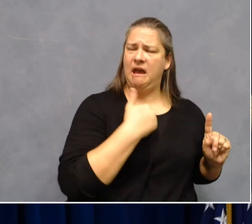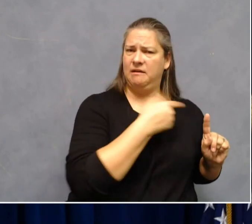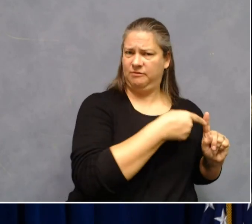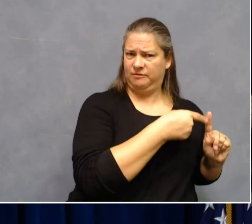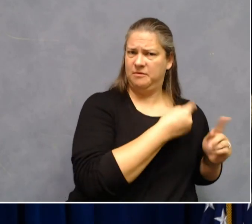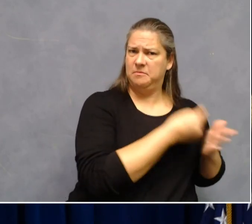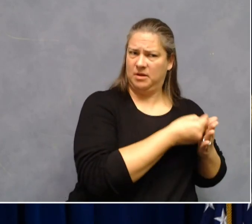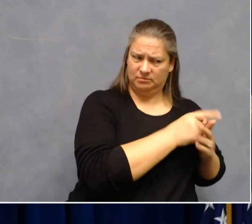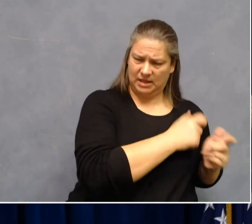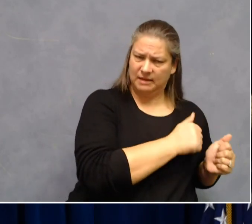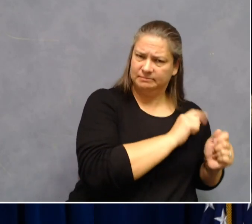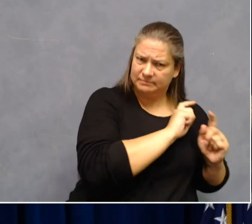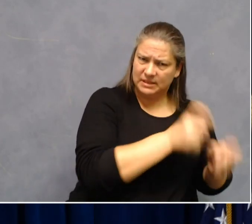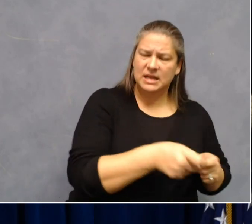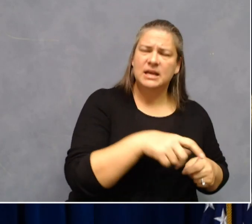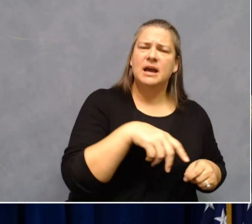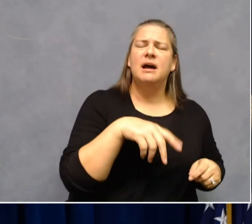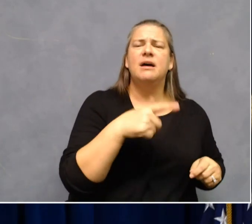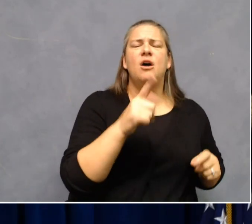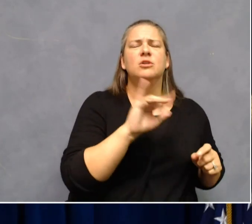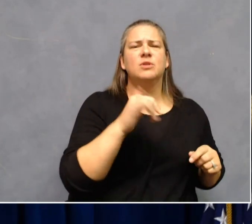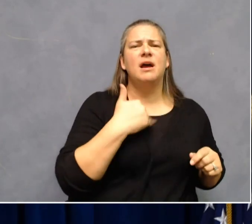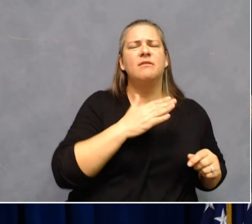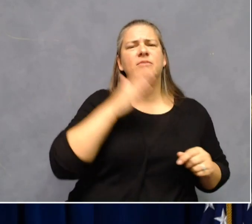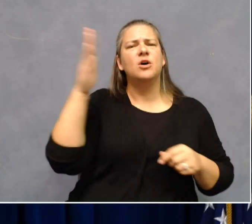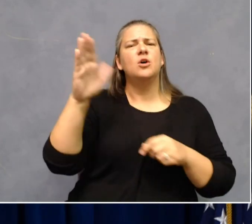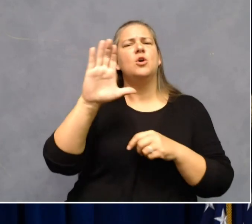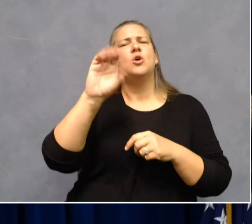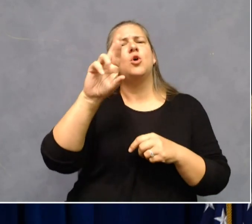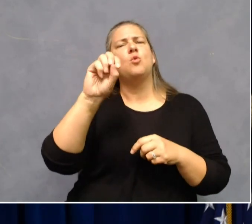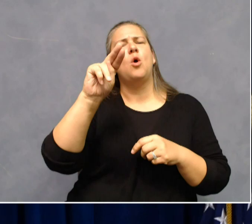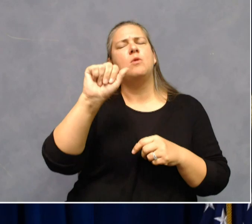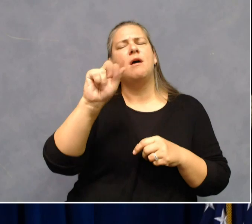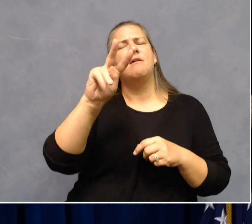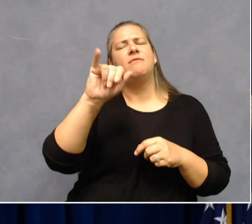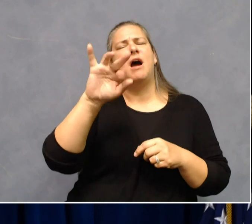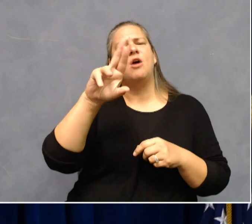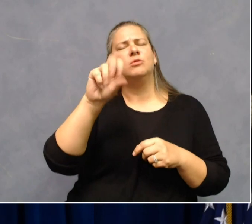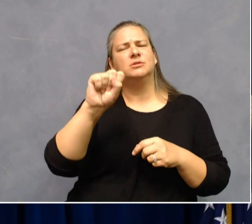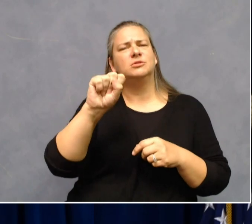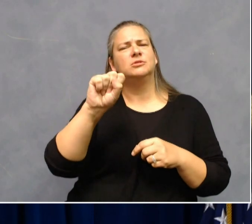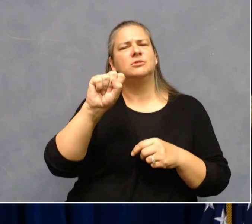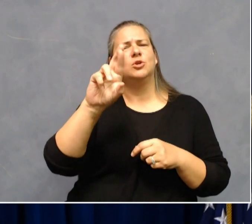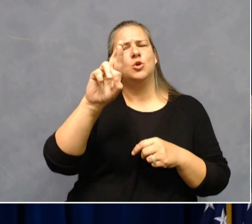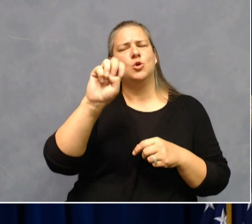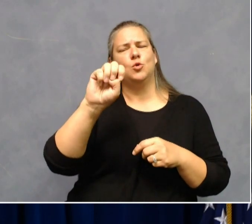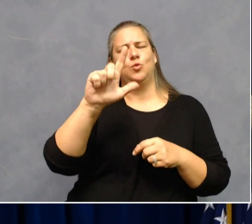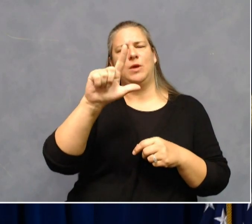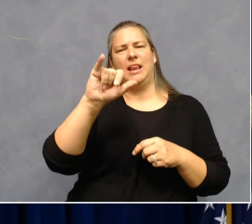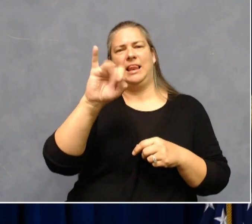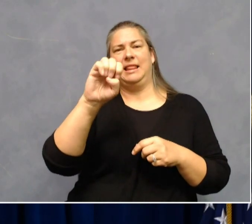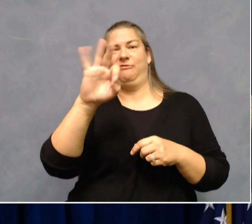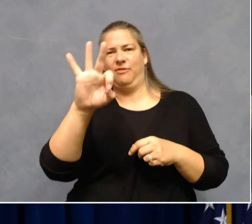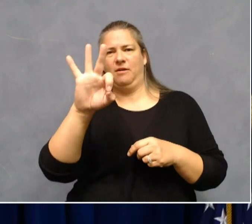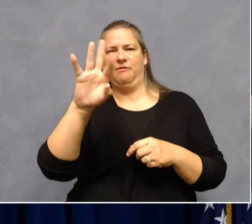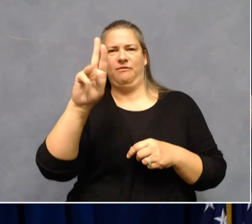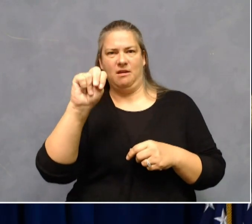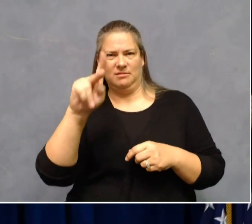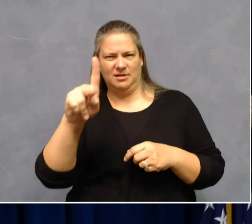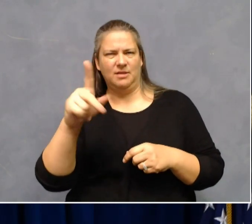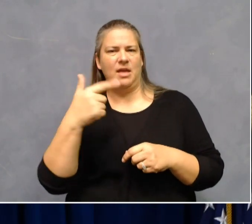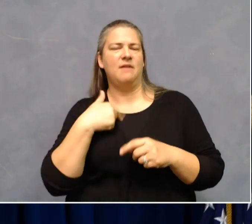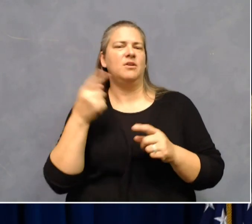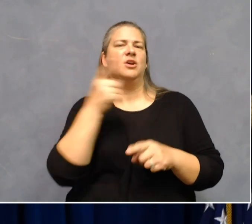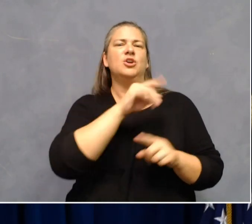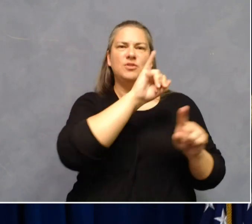teamkyfund.ky.gov. There's also coronavirus relief funds distributed to local governments by our Department for Local Government. Jefferson County has